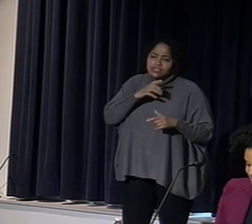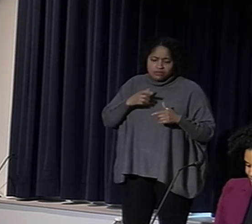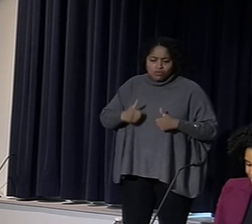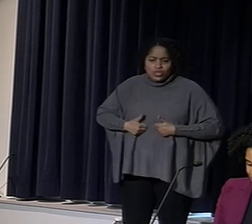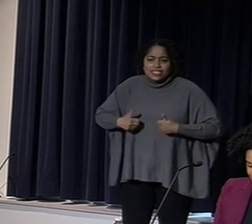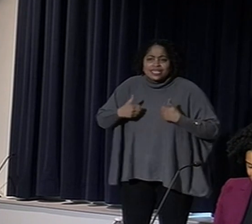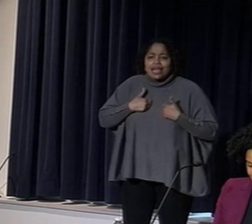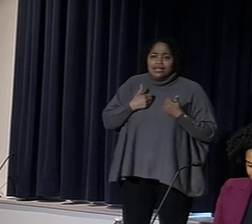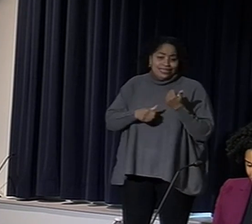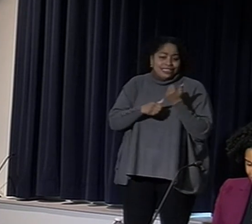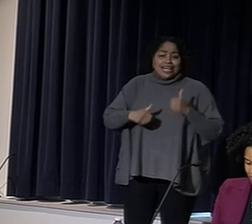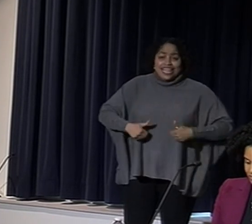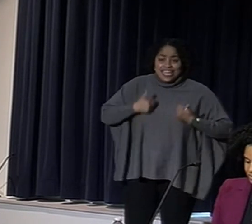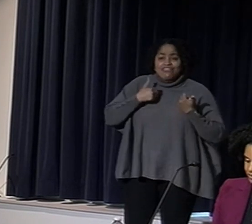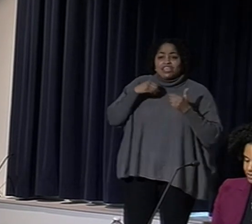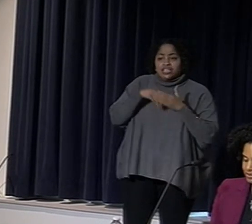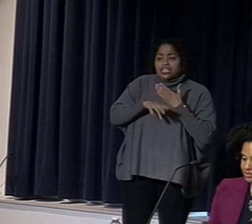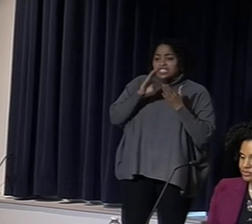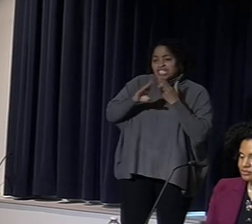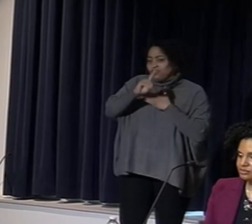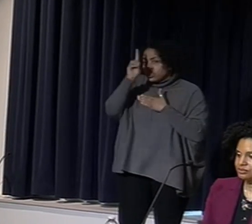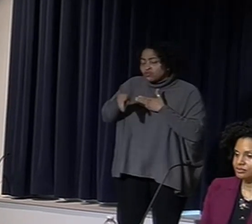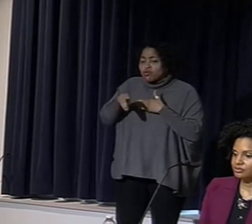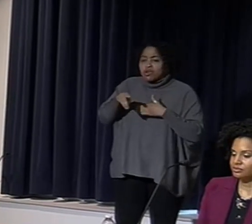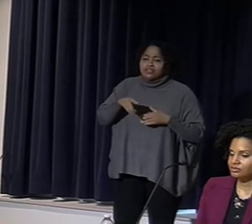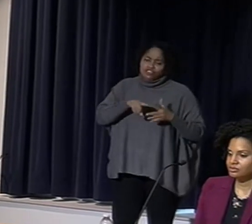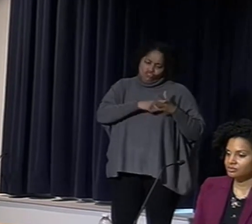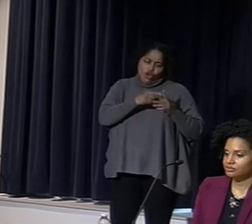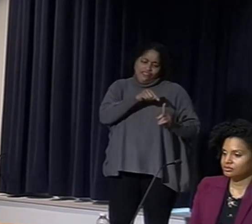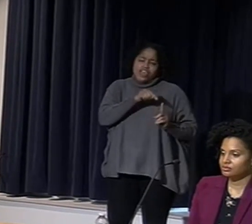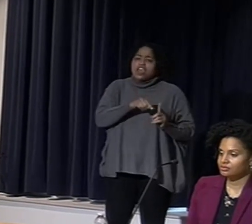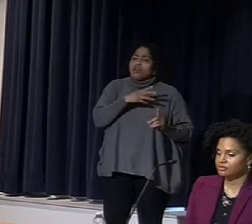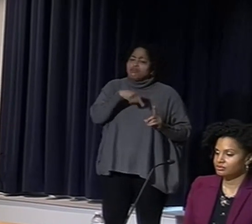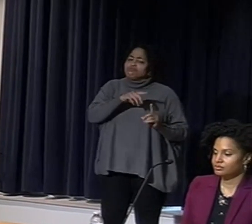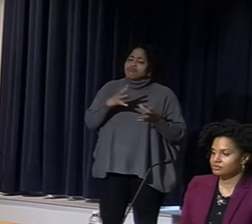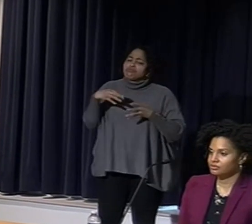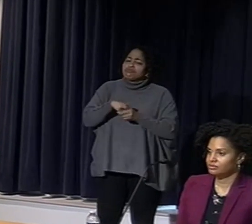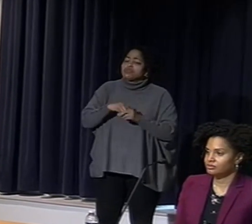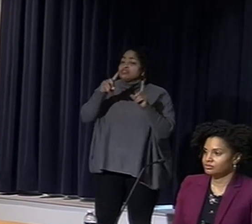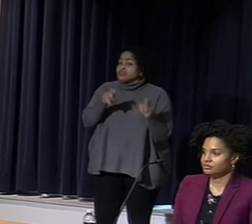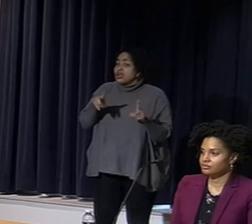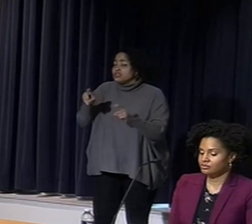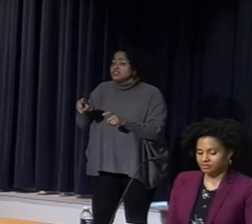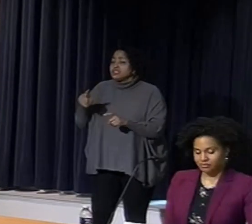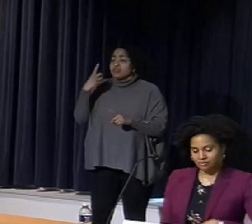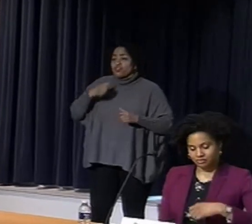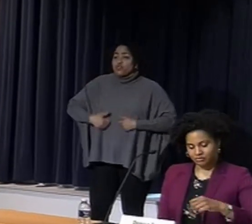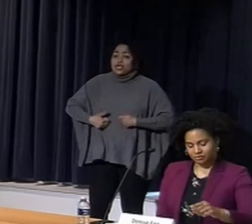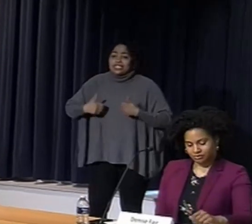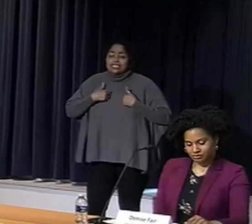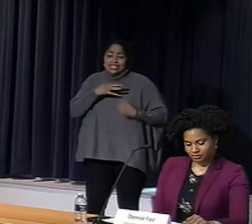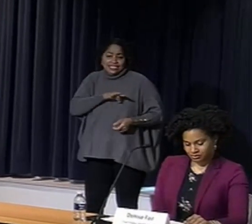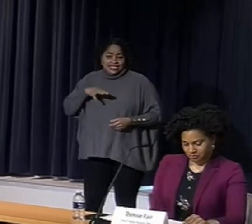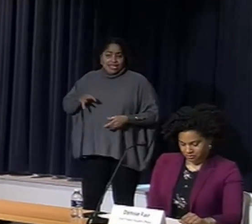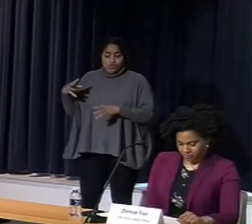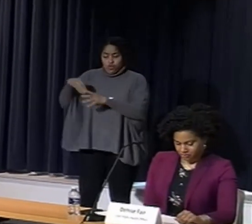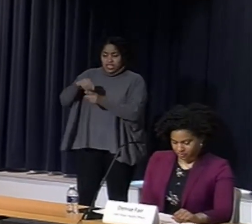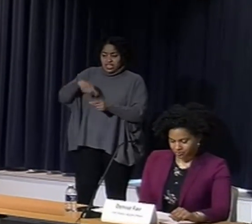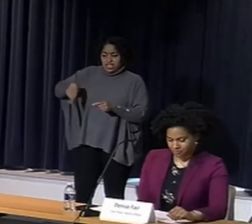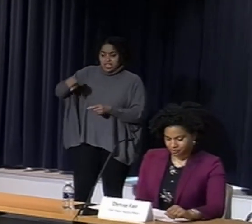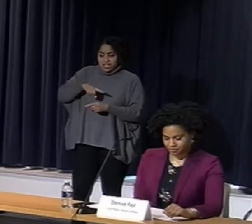here in the city of Detroit. The components include both testing of residents and staff within these